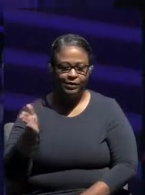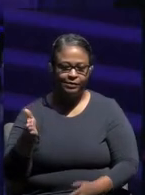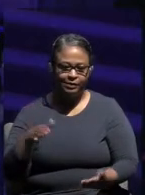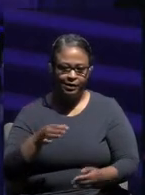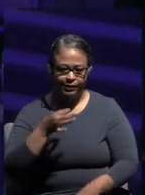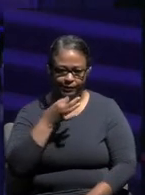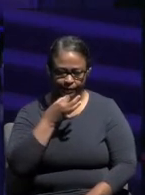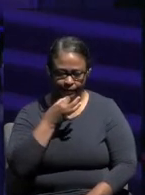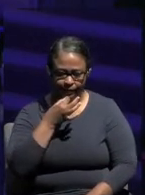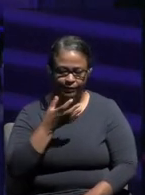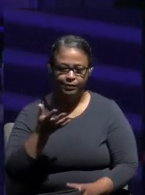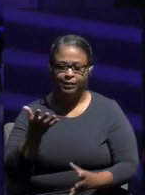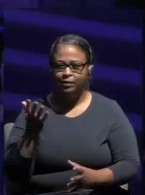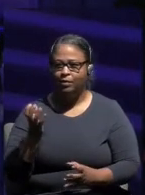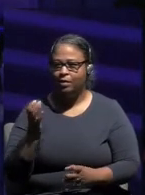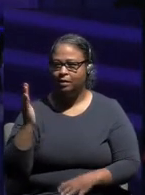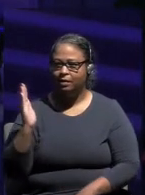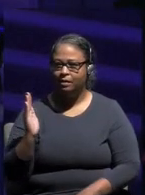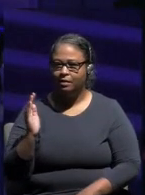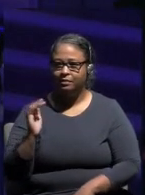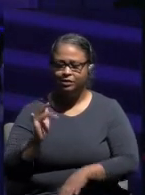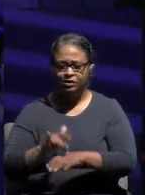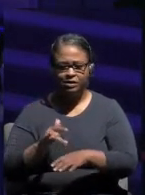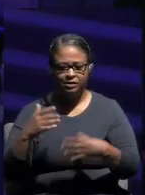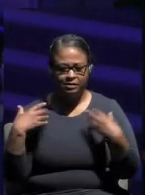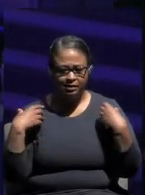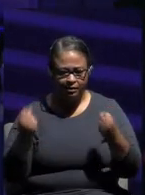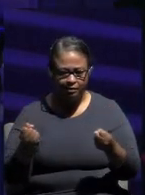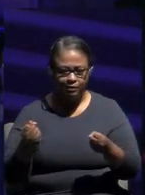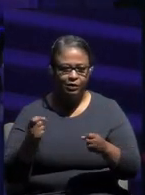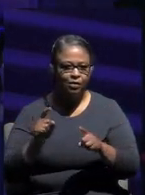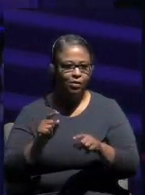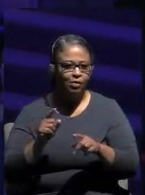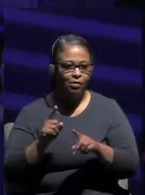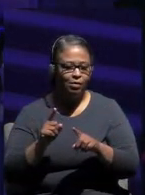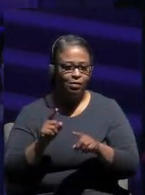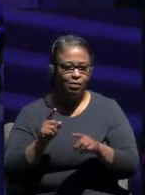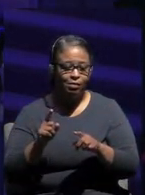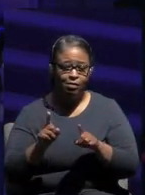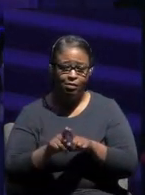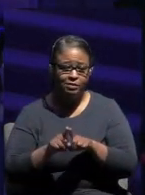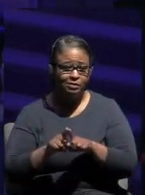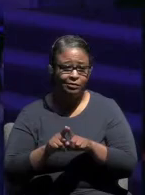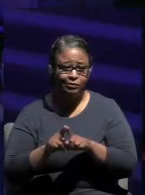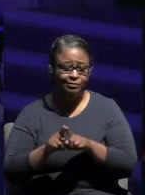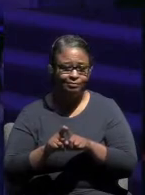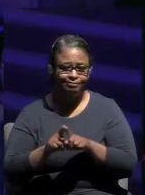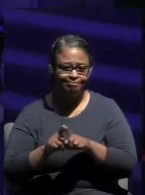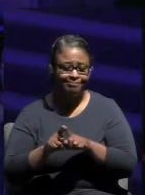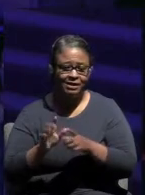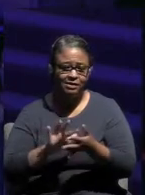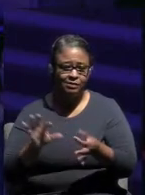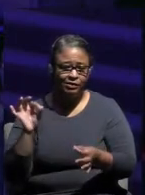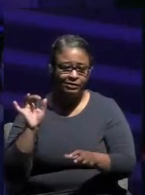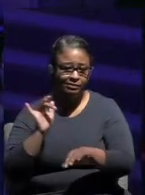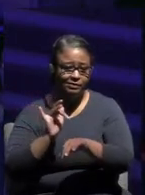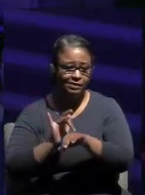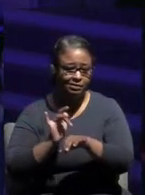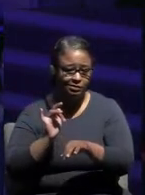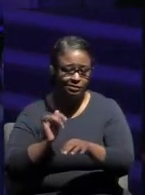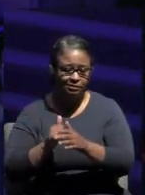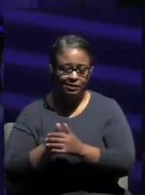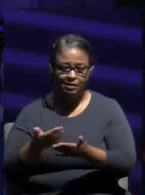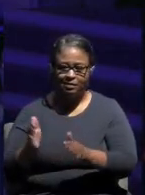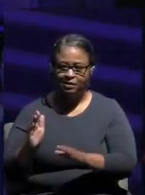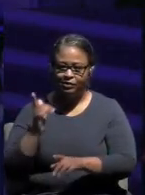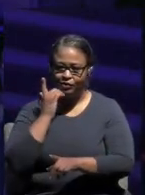God to touch and heal, but also be present. We want Him to be present and allow Sister Robinson to be that conduit